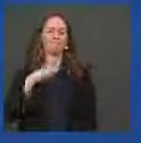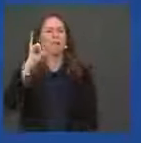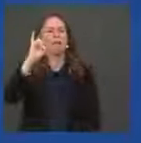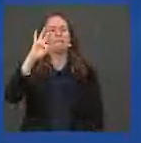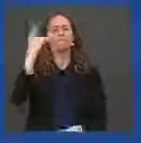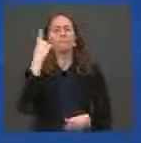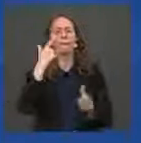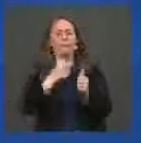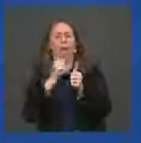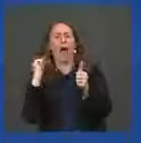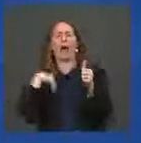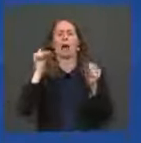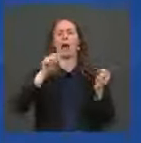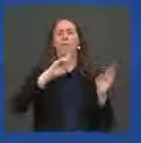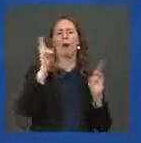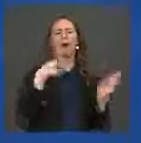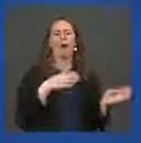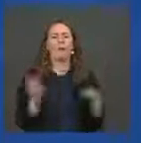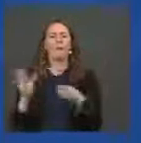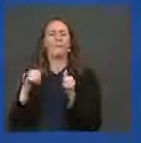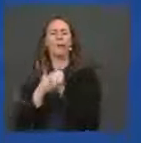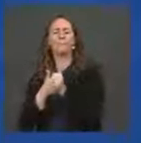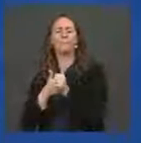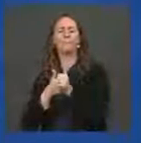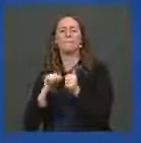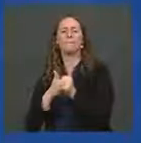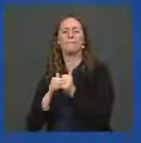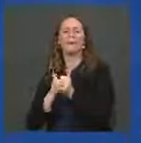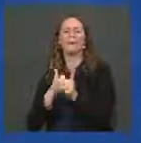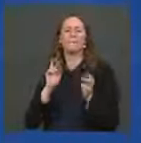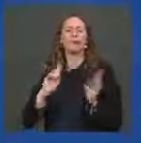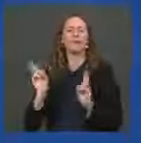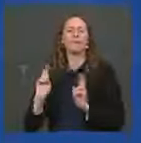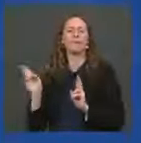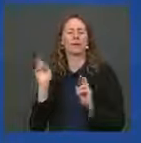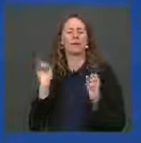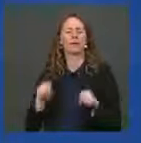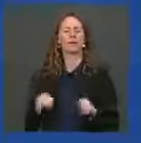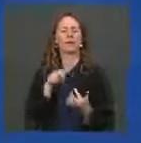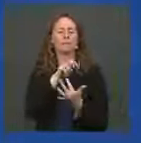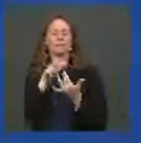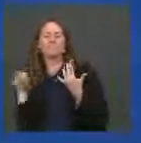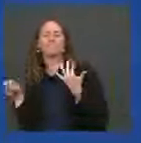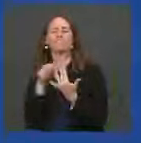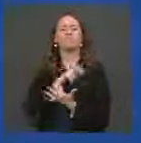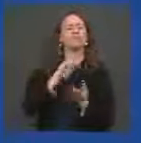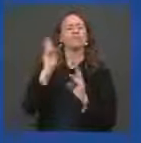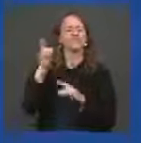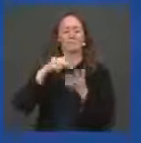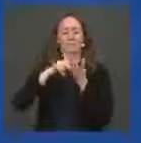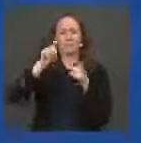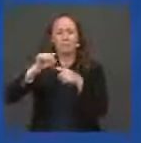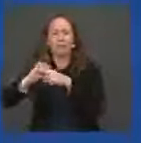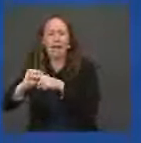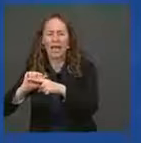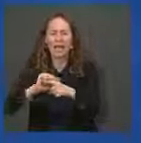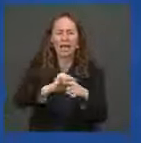because they've invested in their workers' skills, and training up front to be able to adapt.